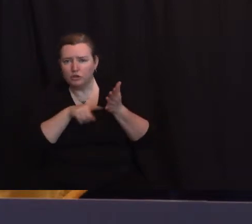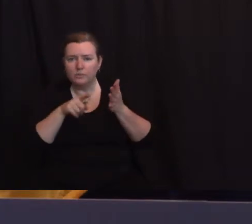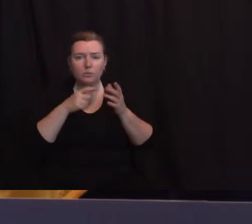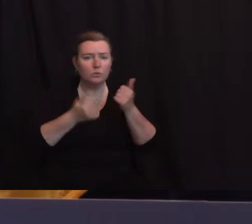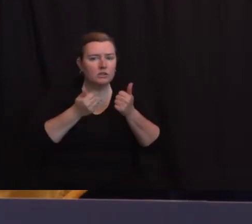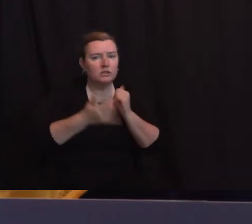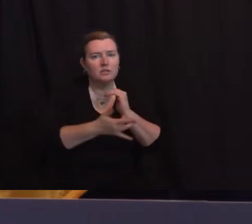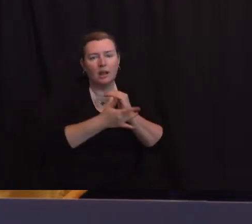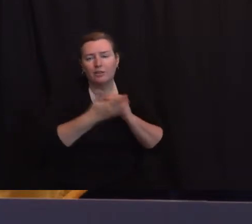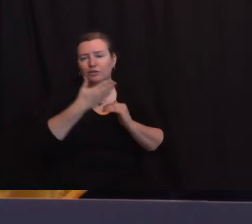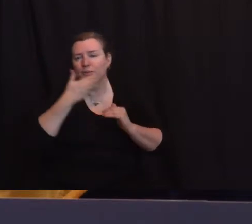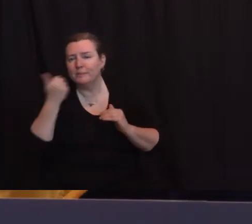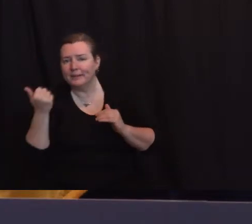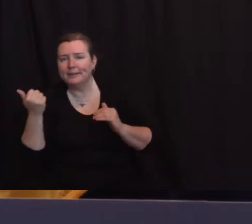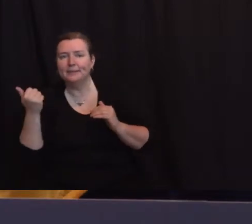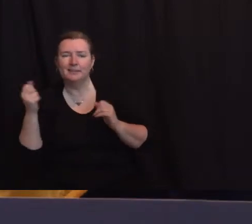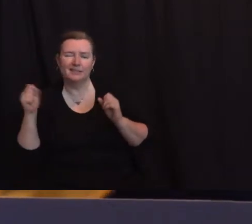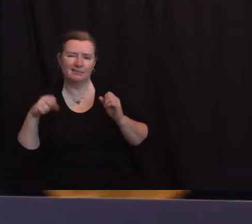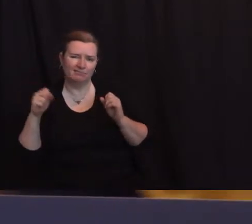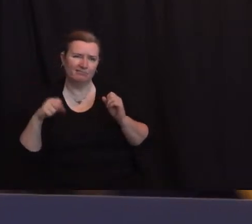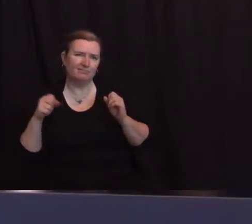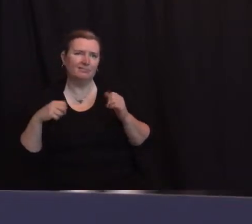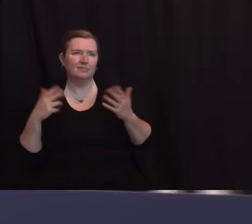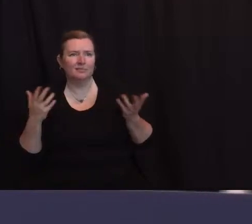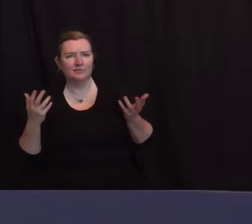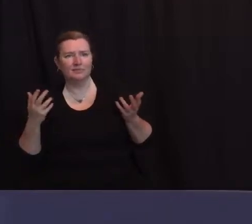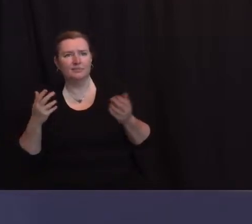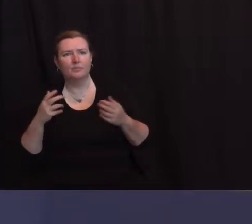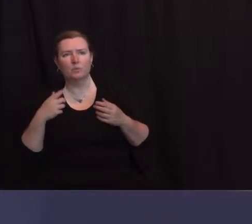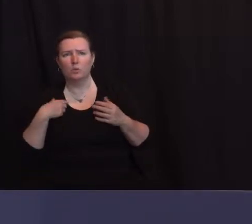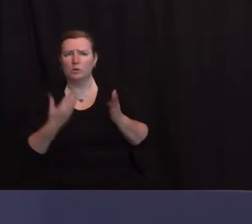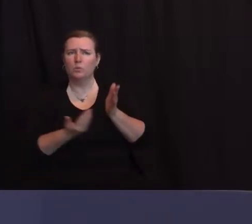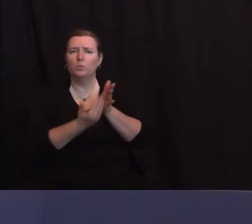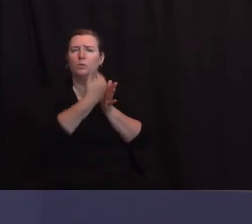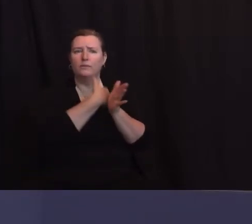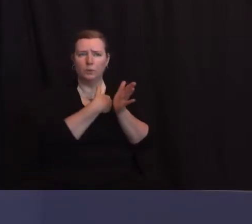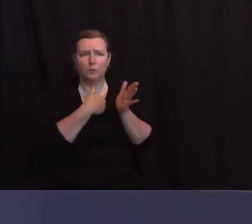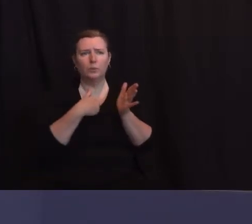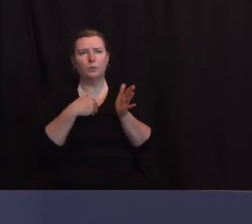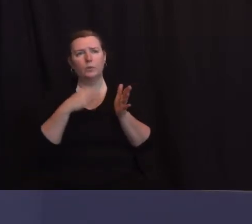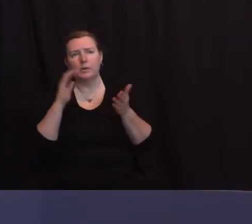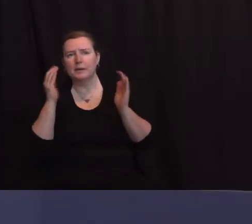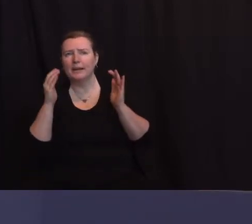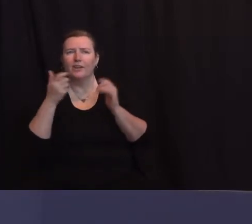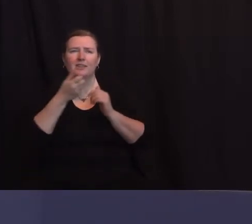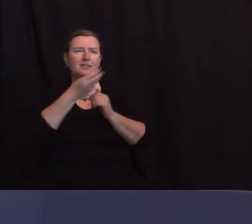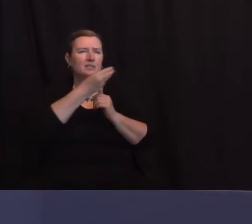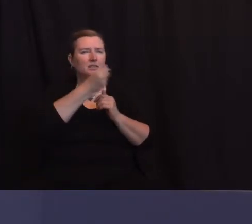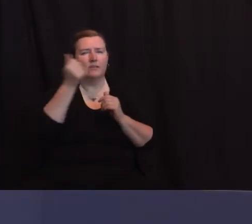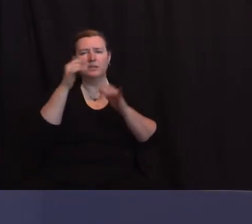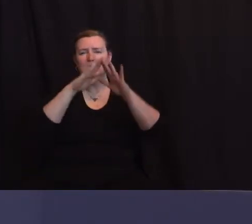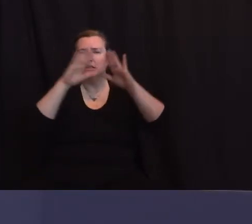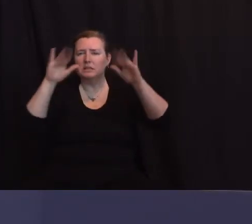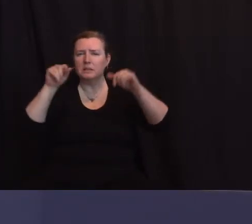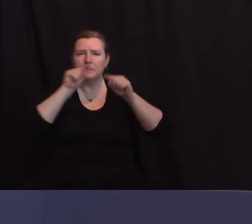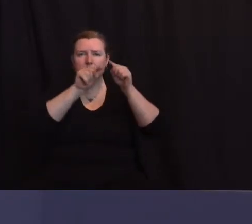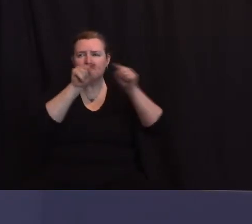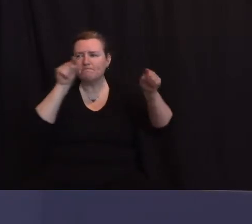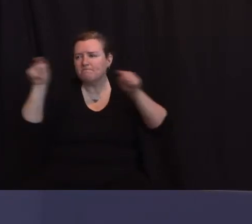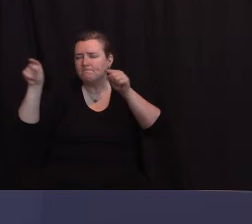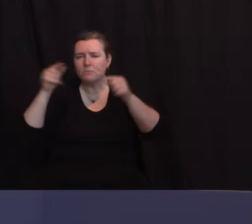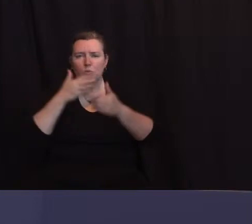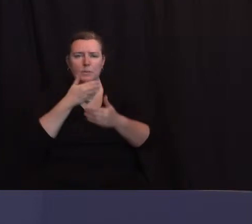answer is emphatically yes, right? Yeah, it's under review. Several systems are under review right now to make consumer access